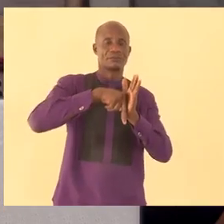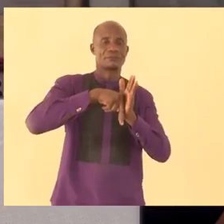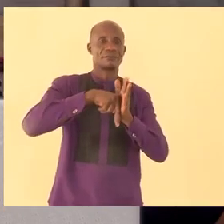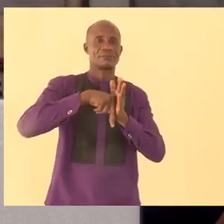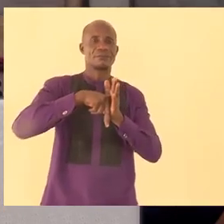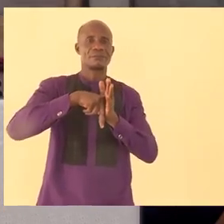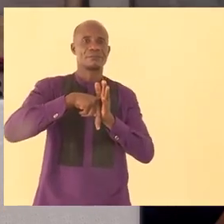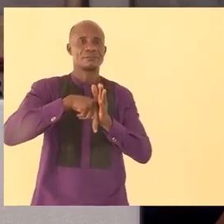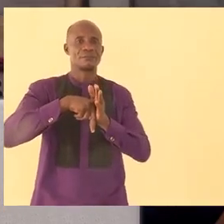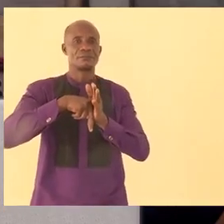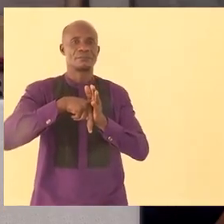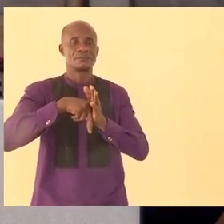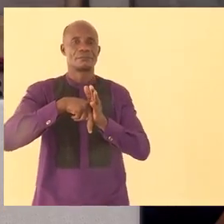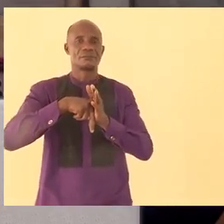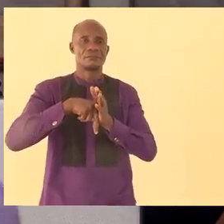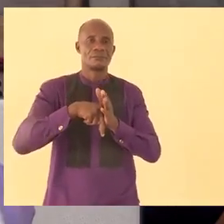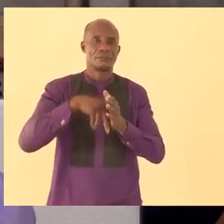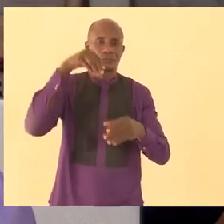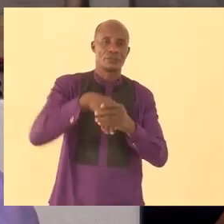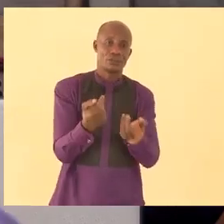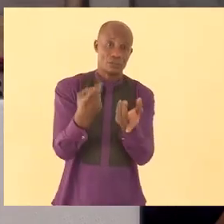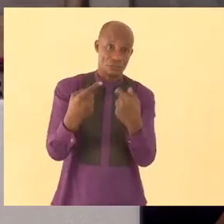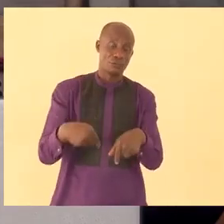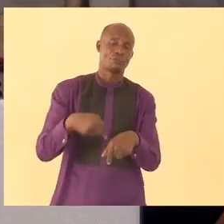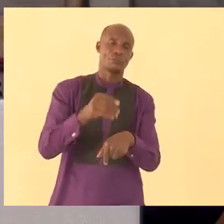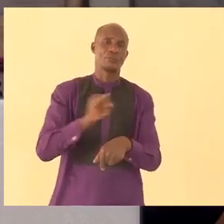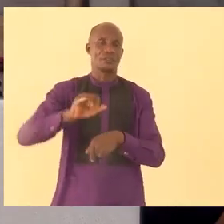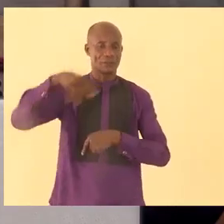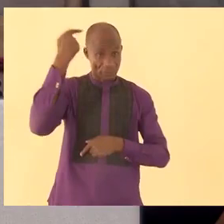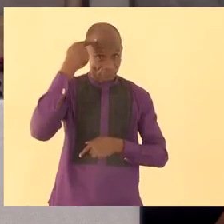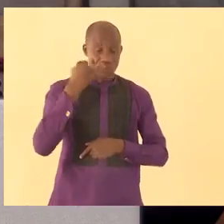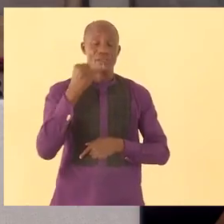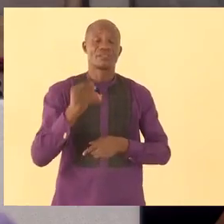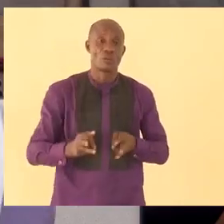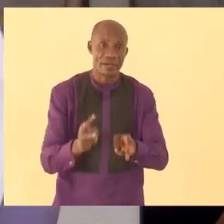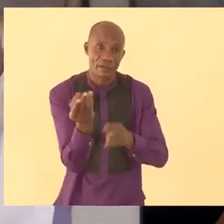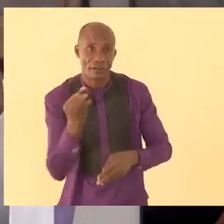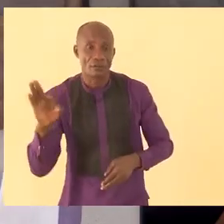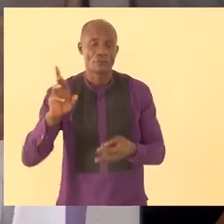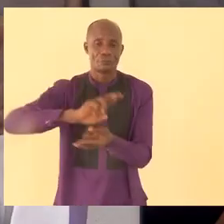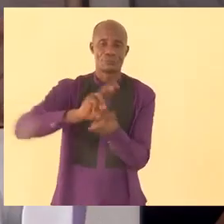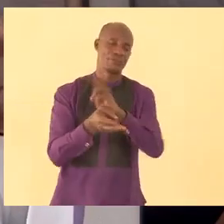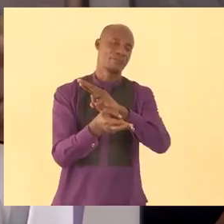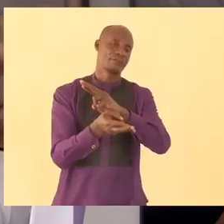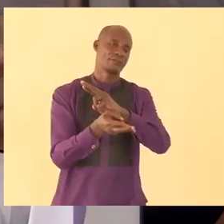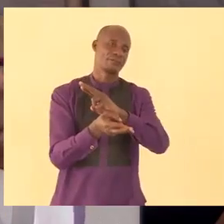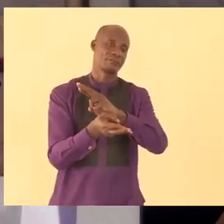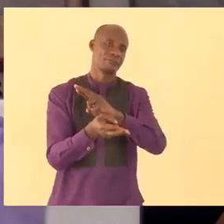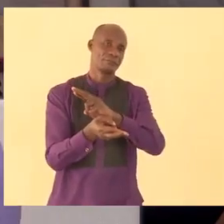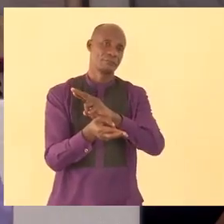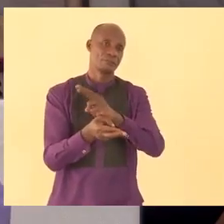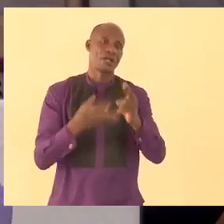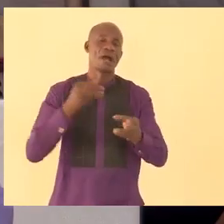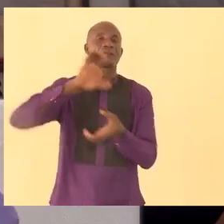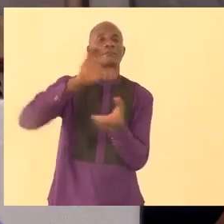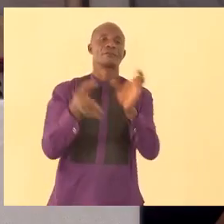true happiness in the coming dispensation is the way of repentance